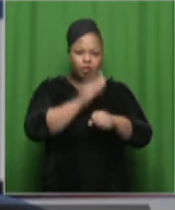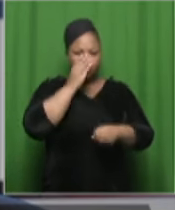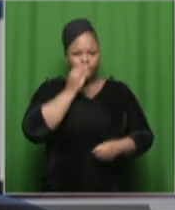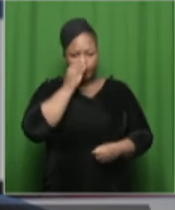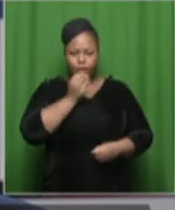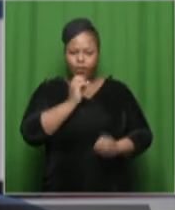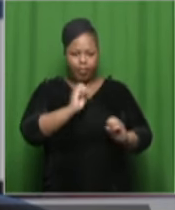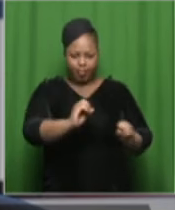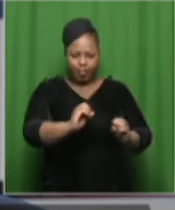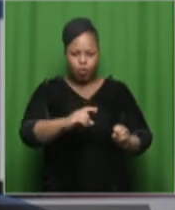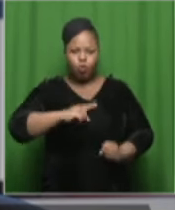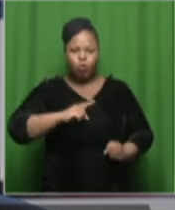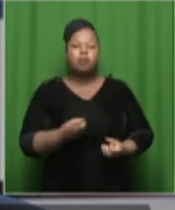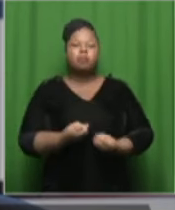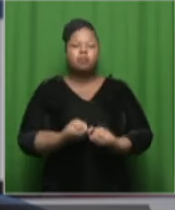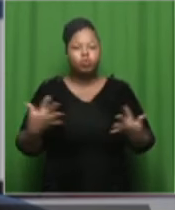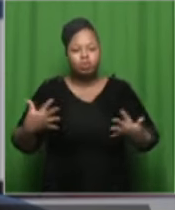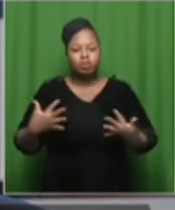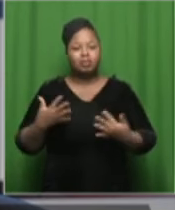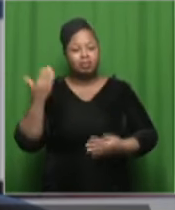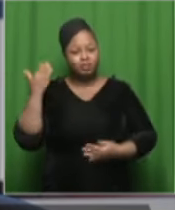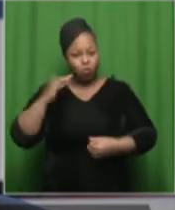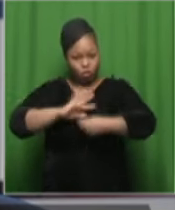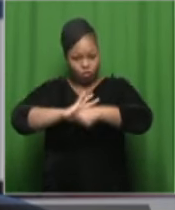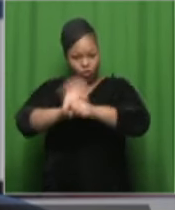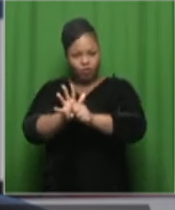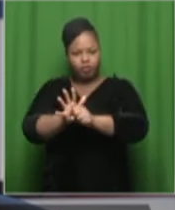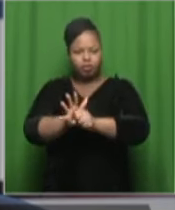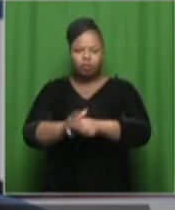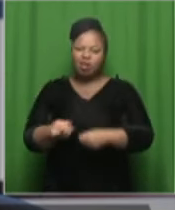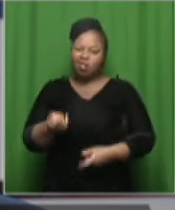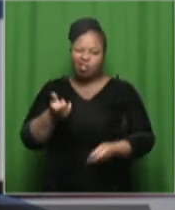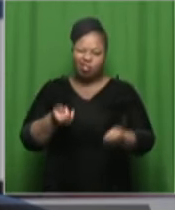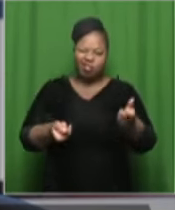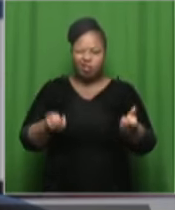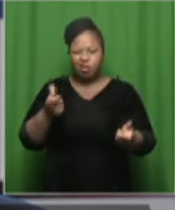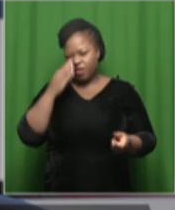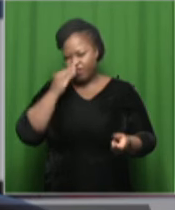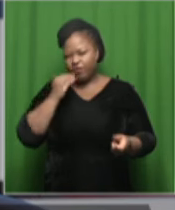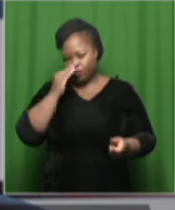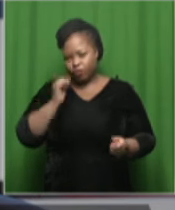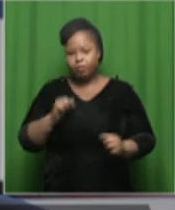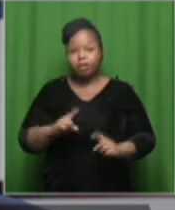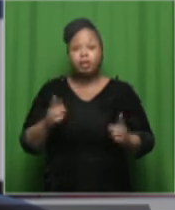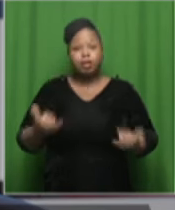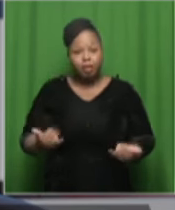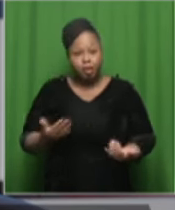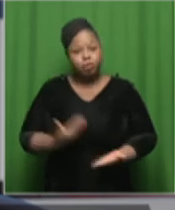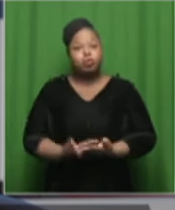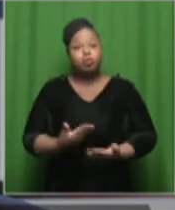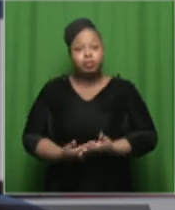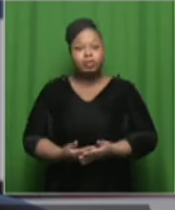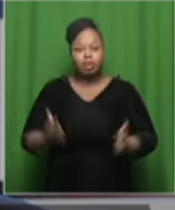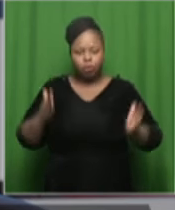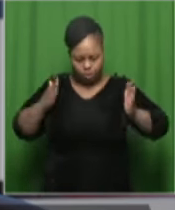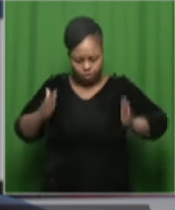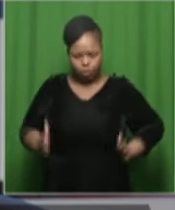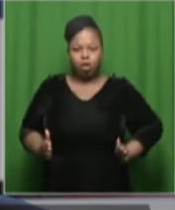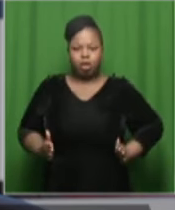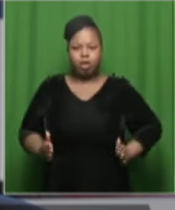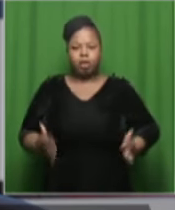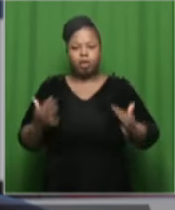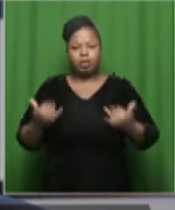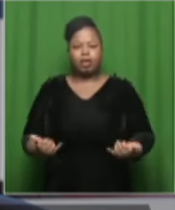was predominantly COVID, and we saw very little influenza. And it's possible now that people's immune systems,